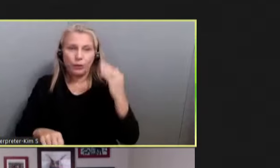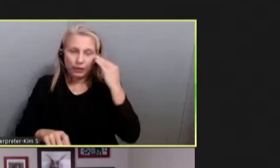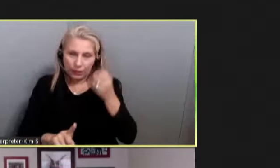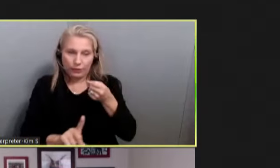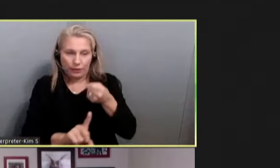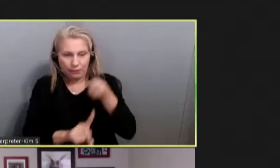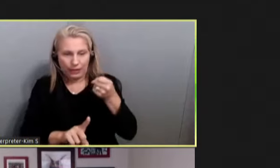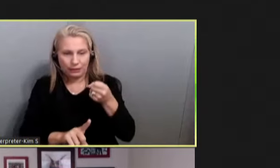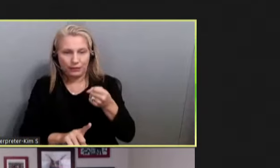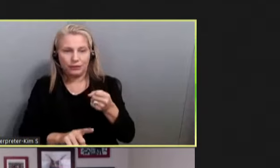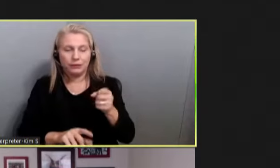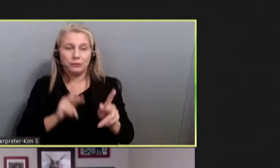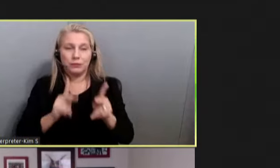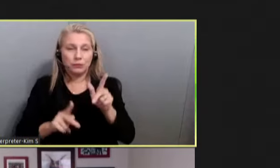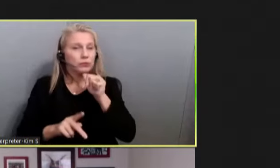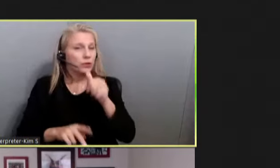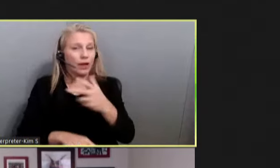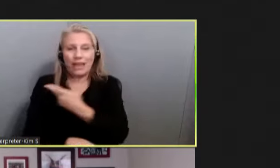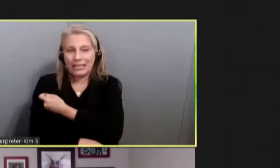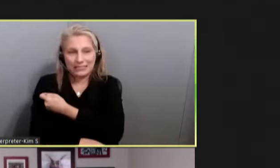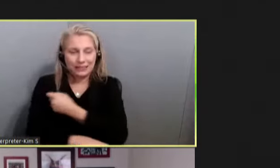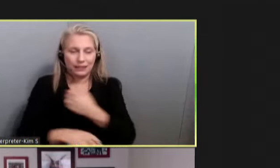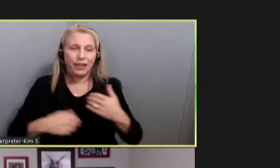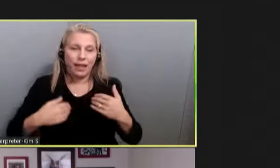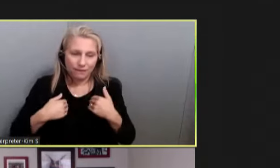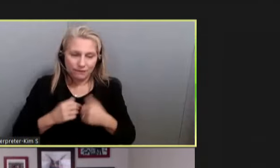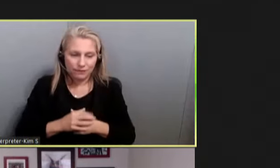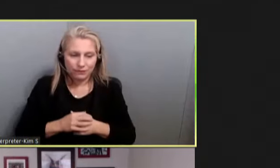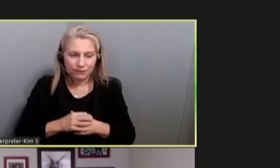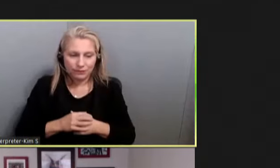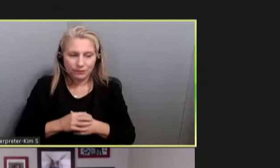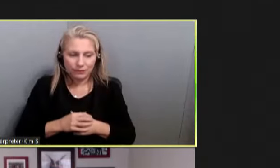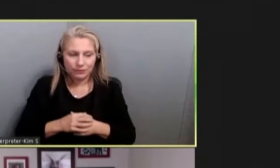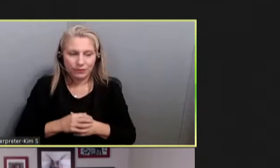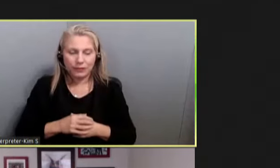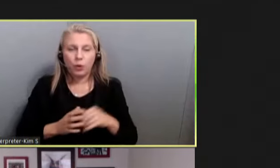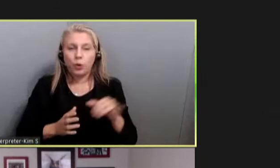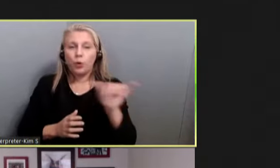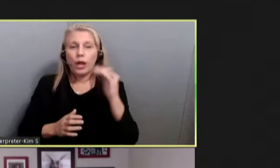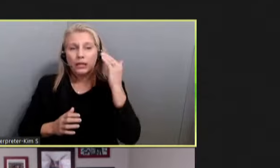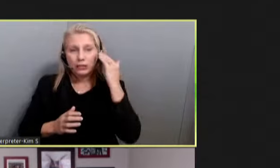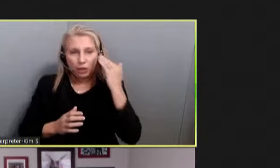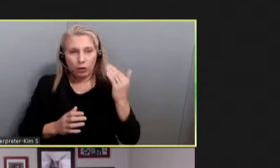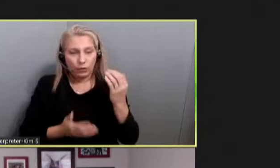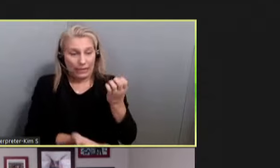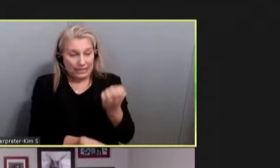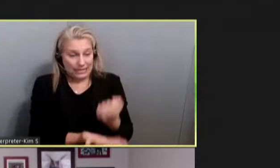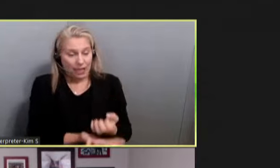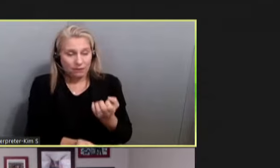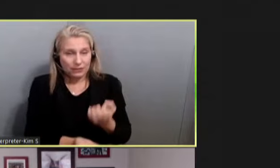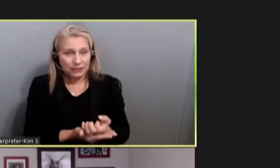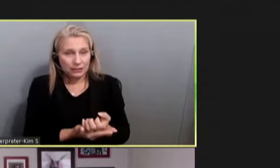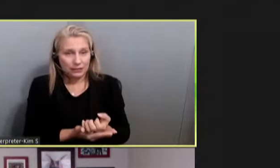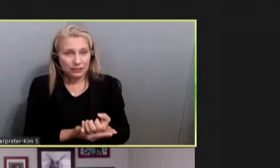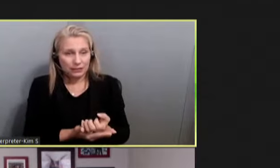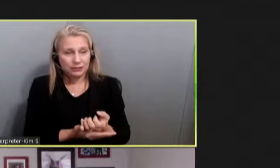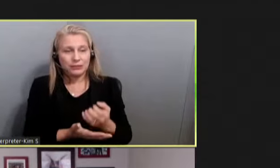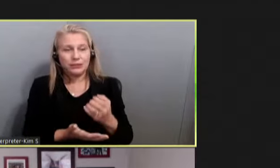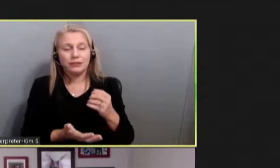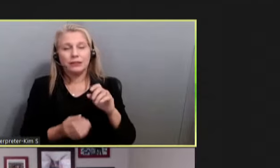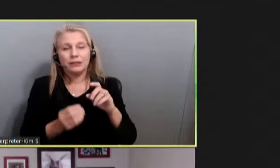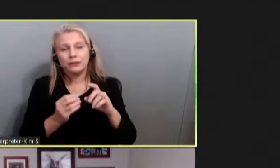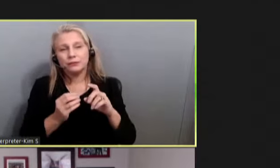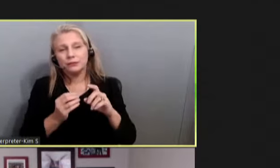that the unvaccinated are having. We also know that there is growing evidence about